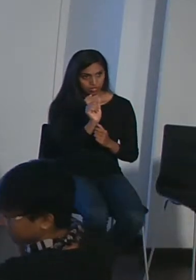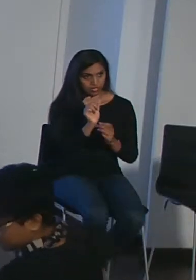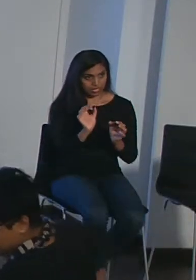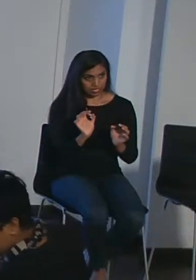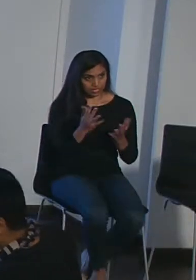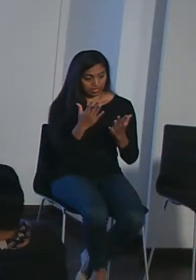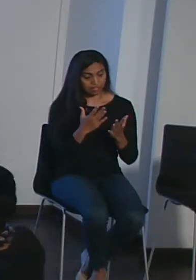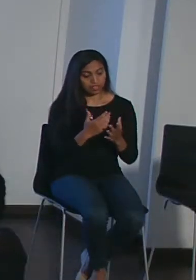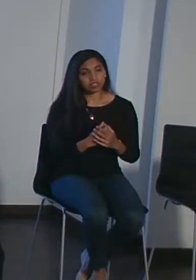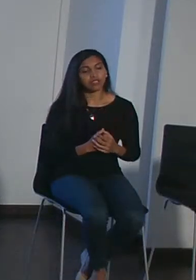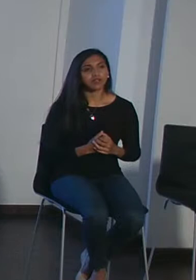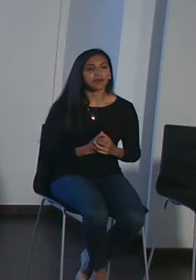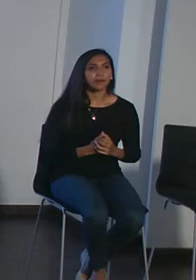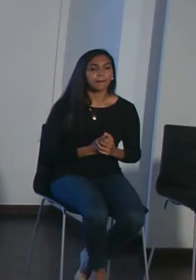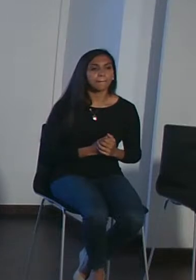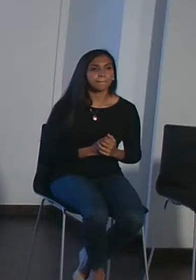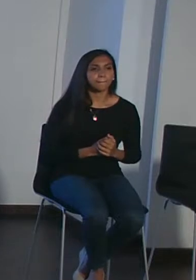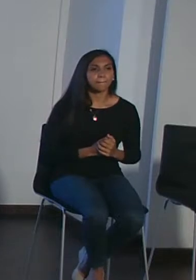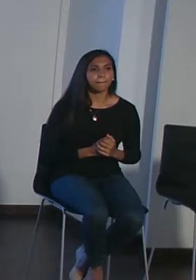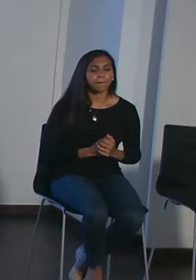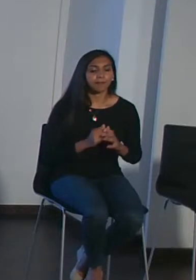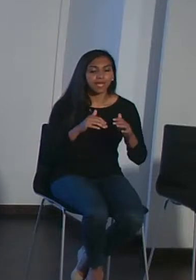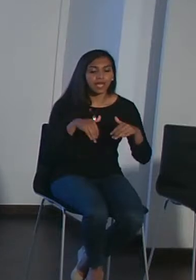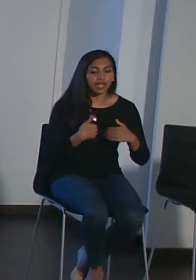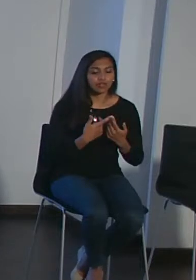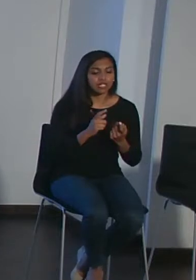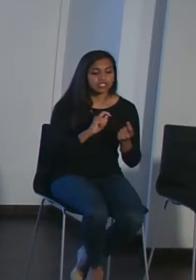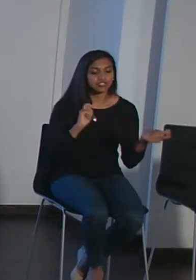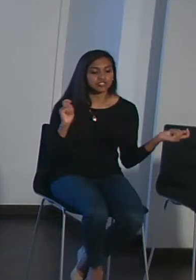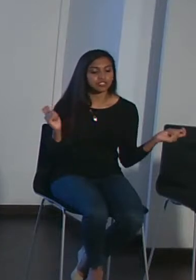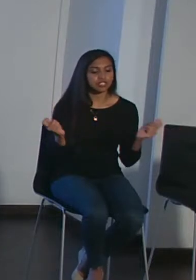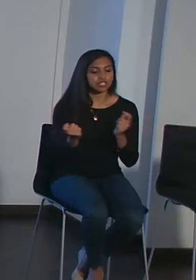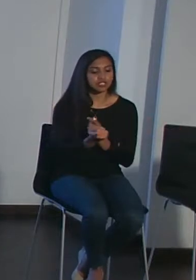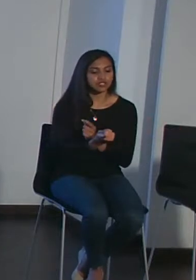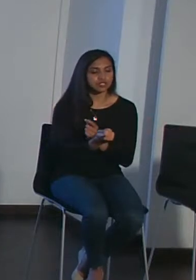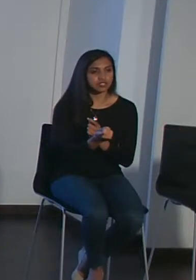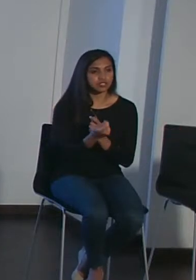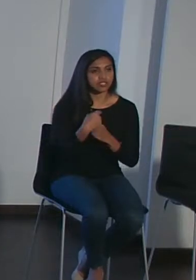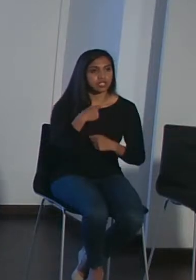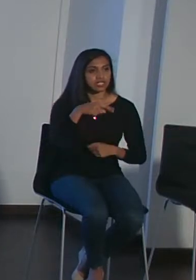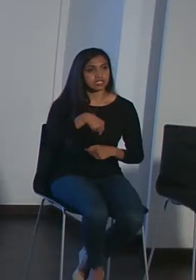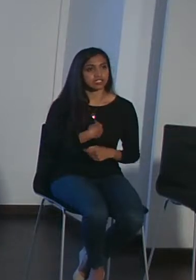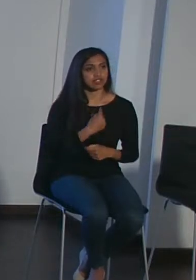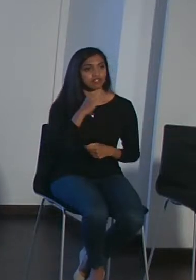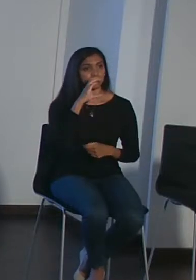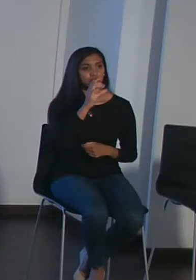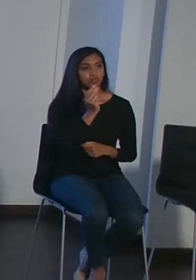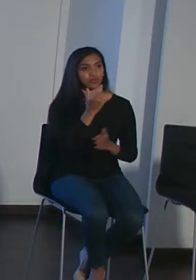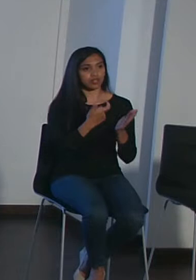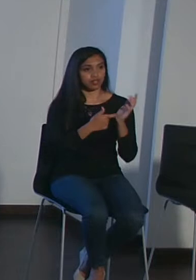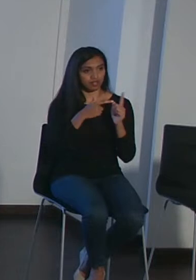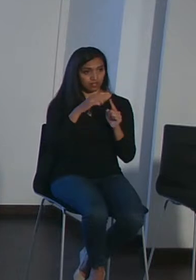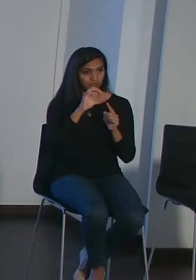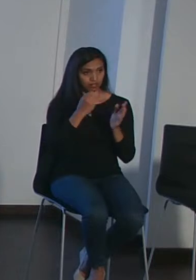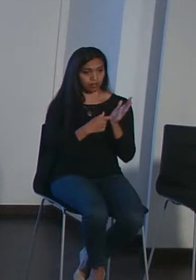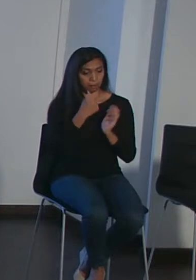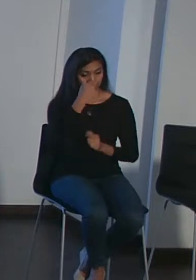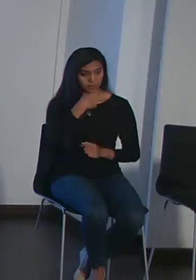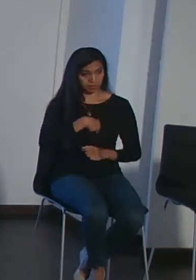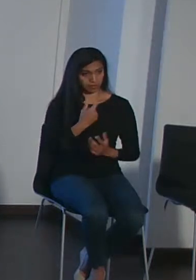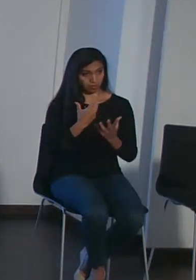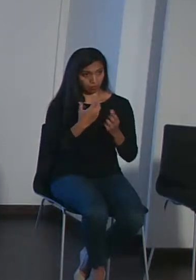off with, um, and how that changed the dynamic of the independent curator coming in and this power that was